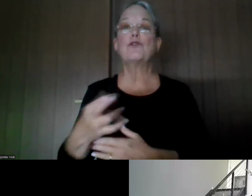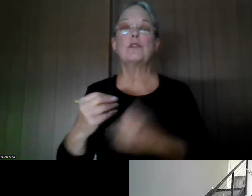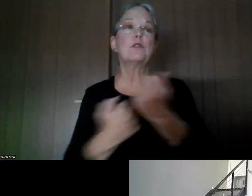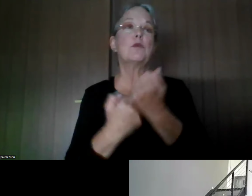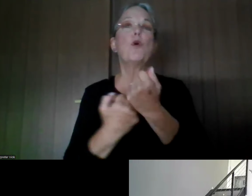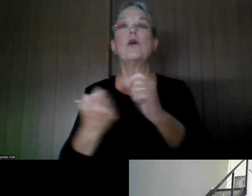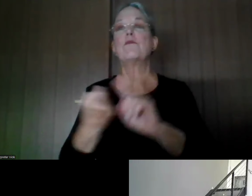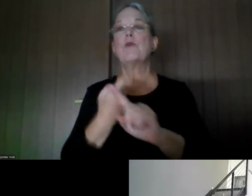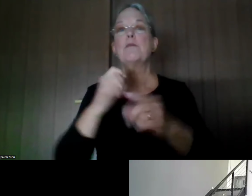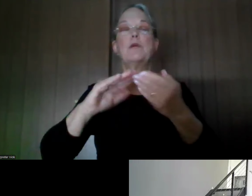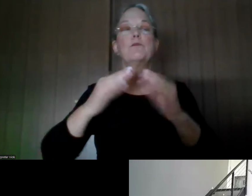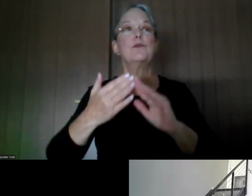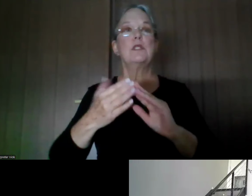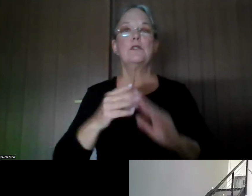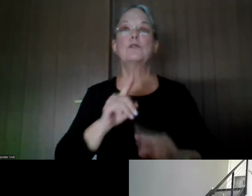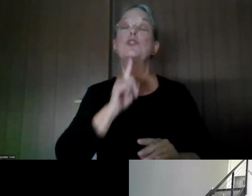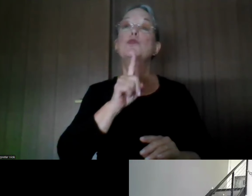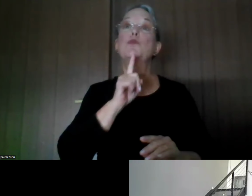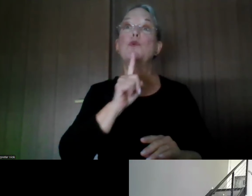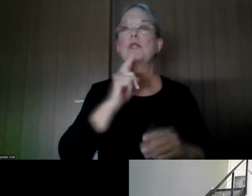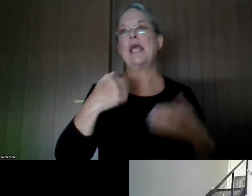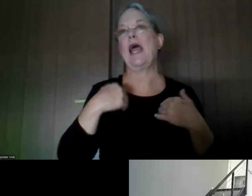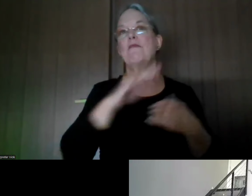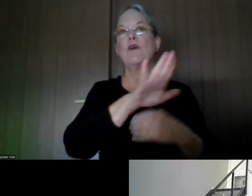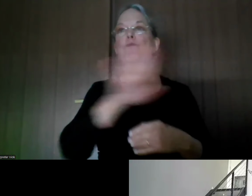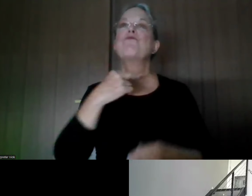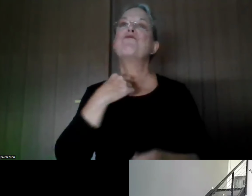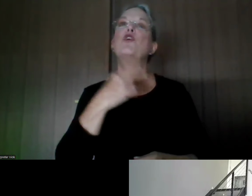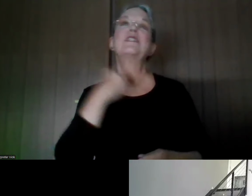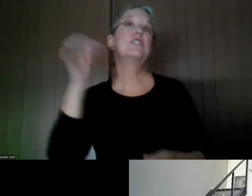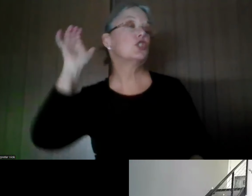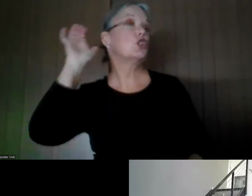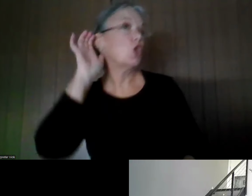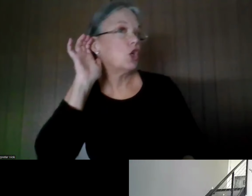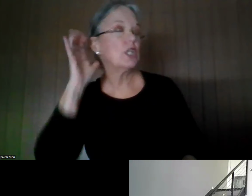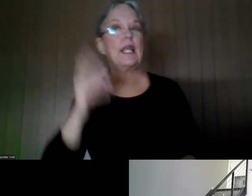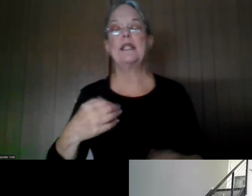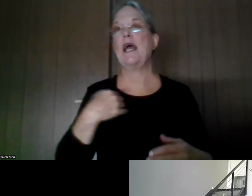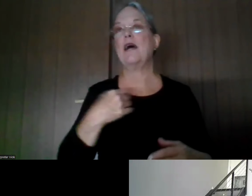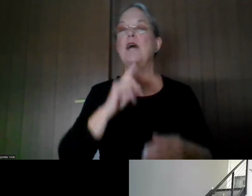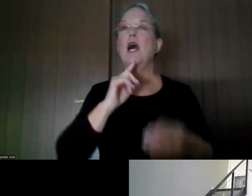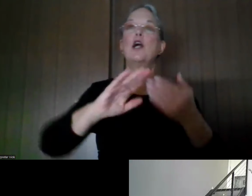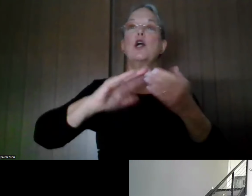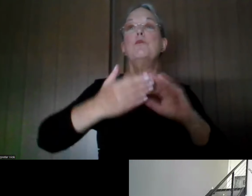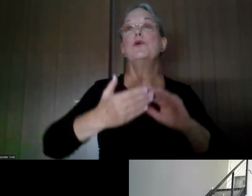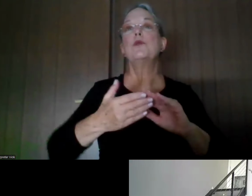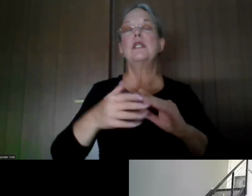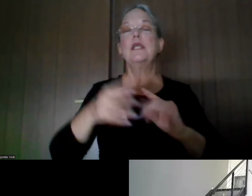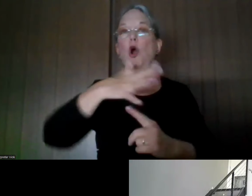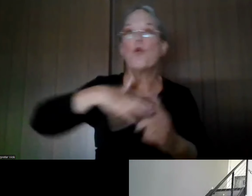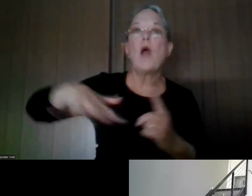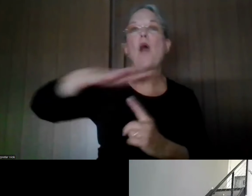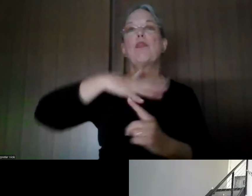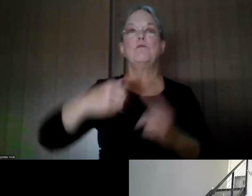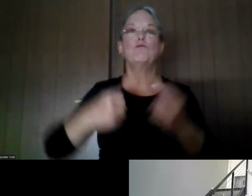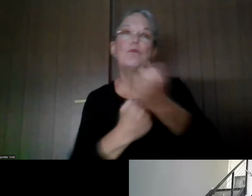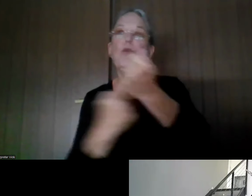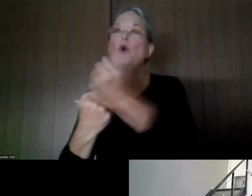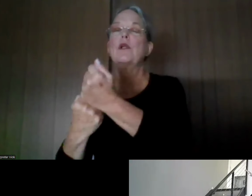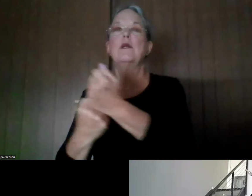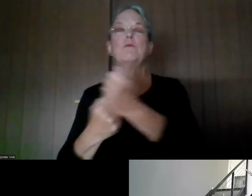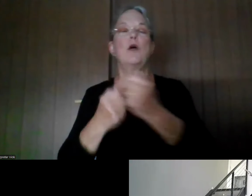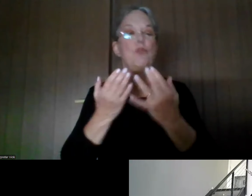to truly just have their voices heard and to really have a community that will be around them to support them through whatever struggles